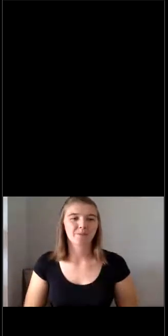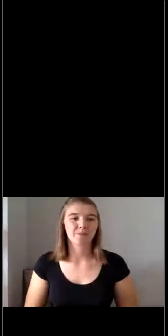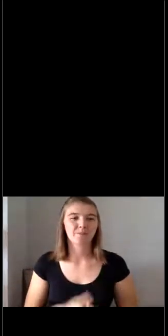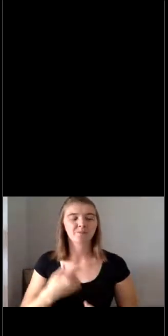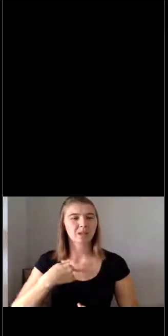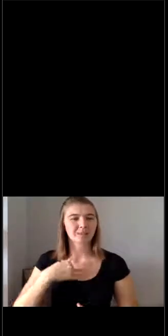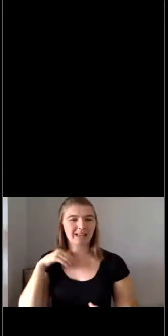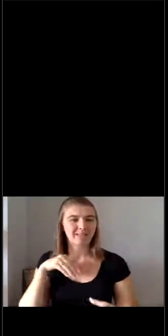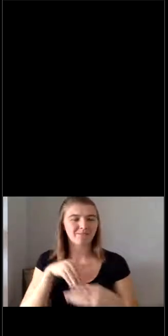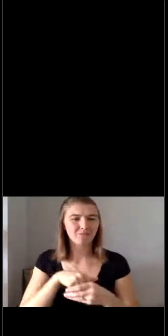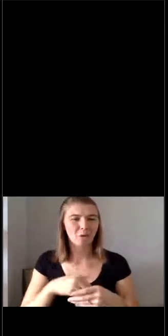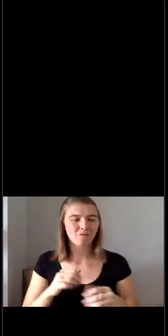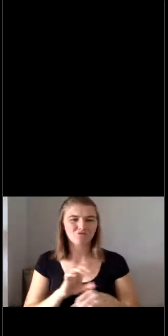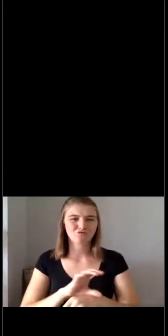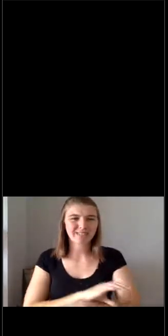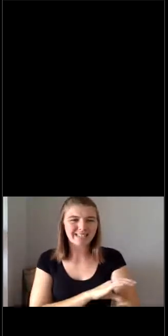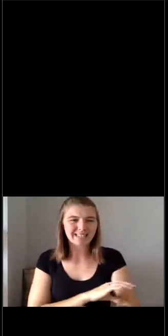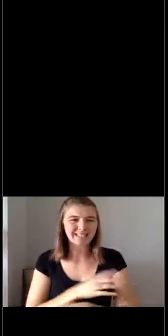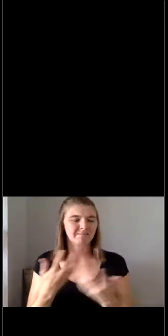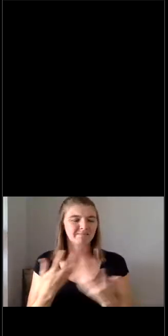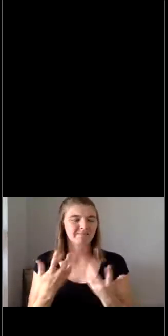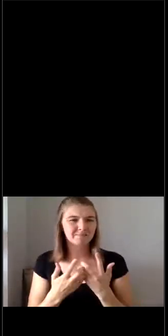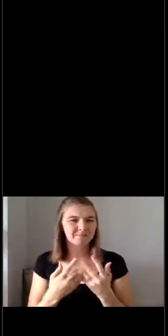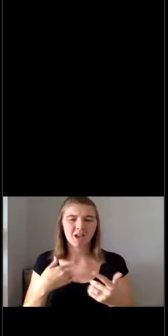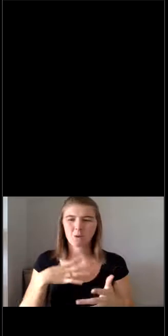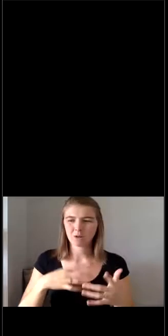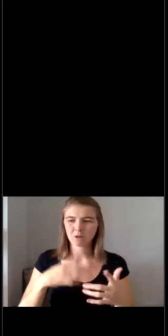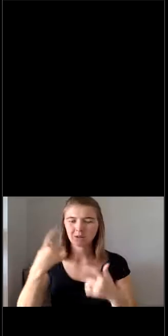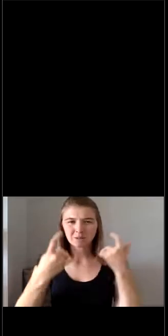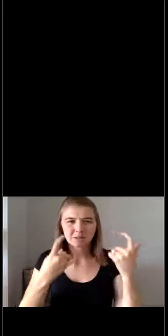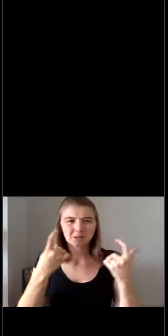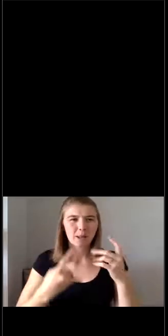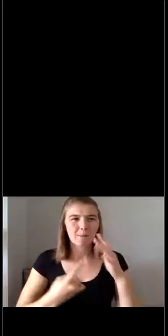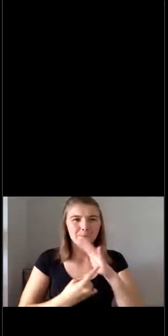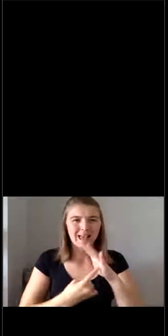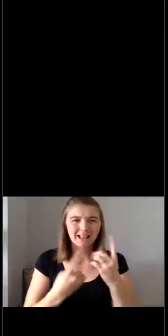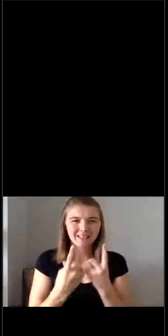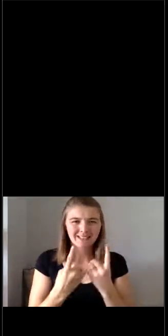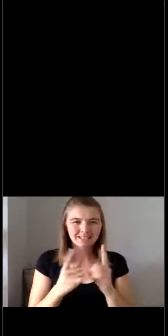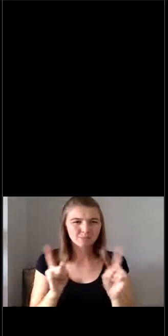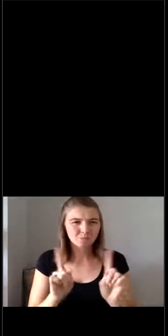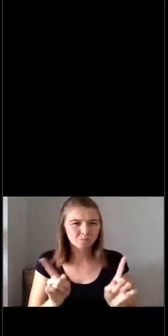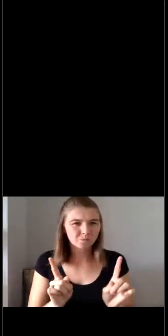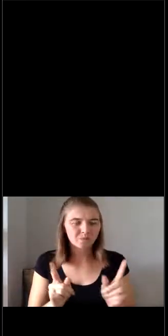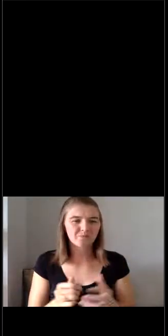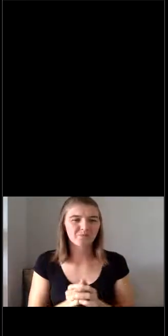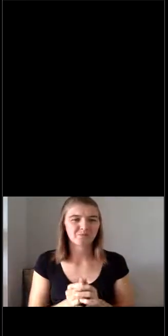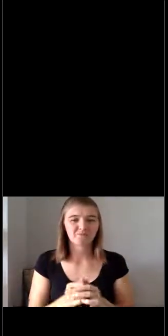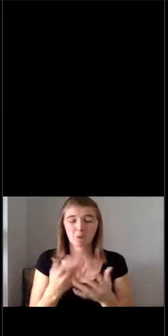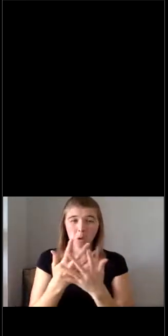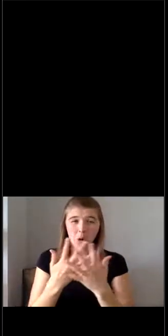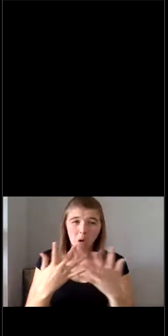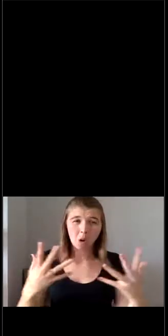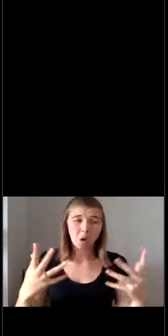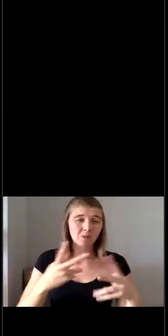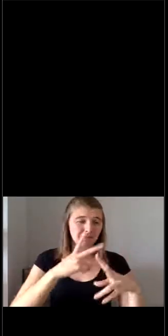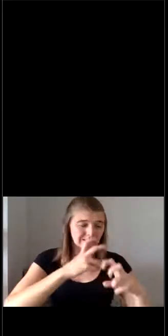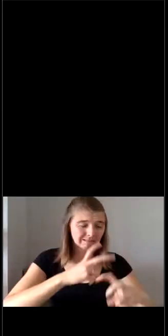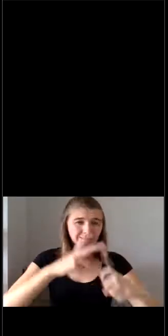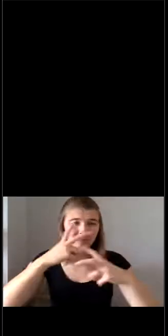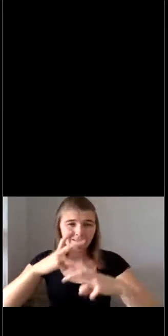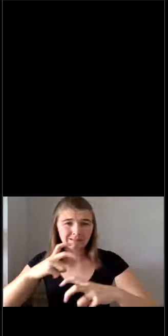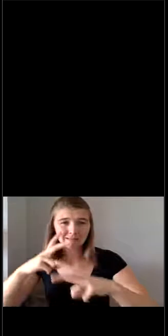to understand what were the main themes. So researching over 300 resilience studies, what are the main themes that come up again and again? I was surprised to learn there